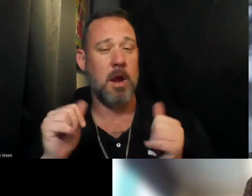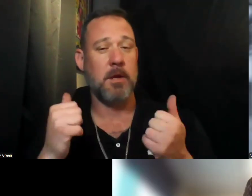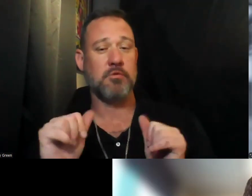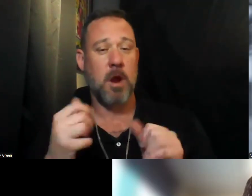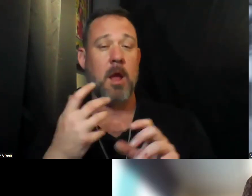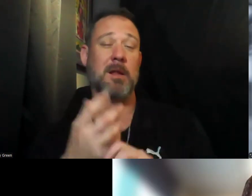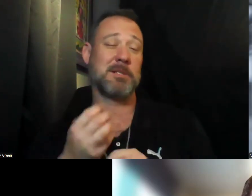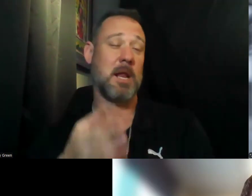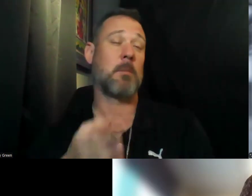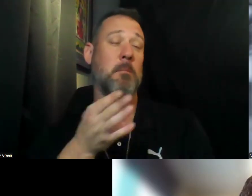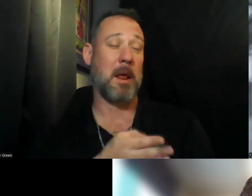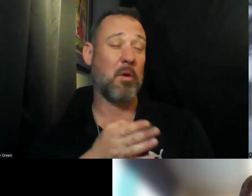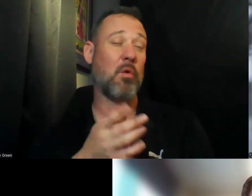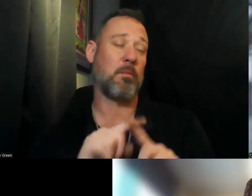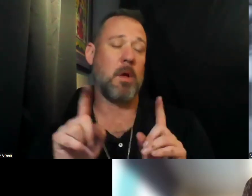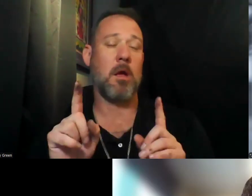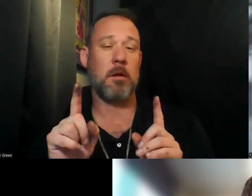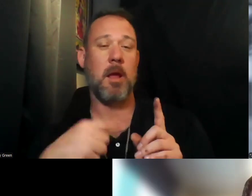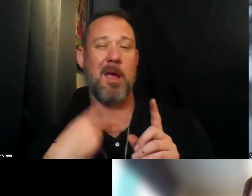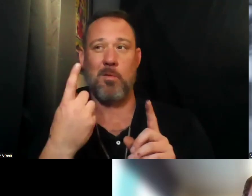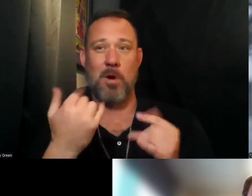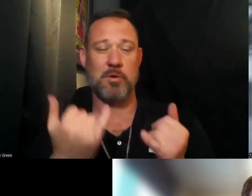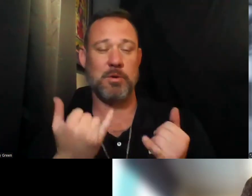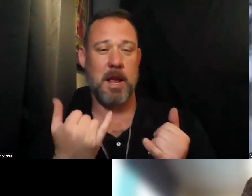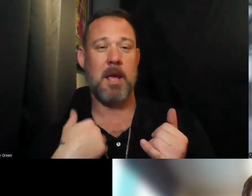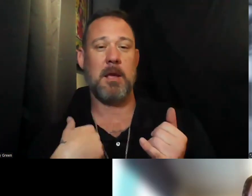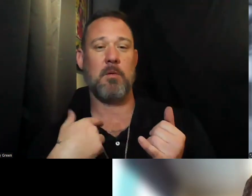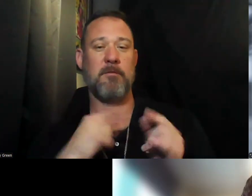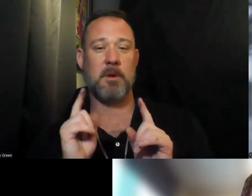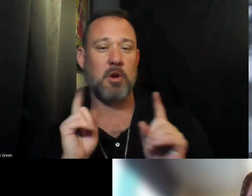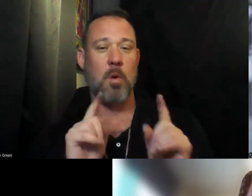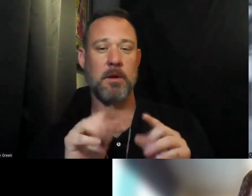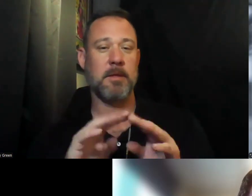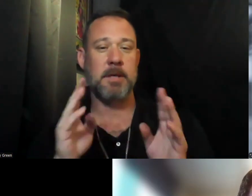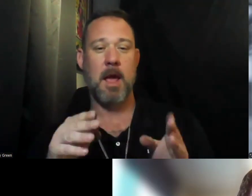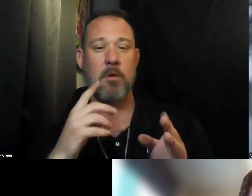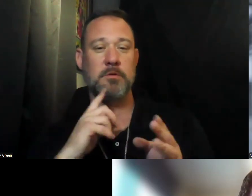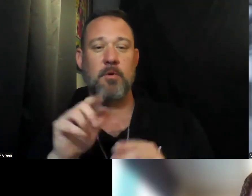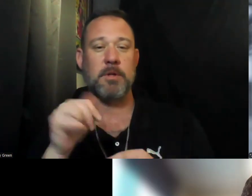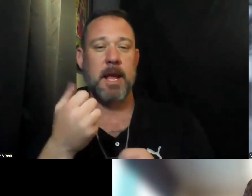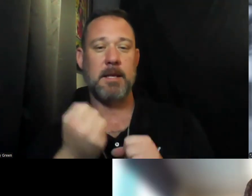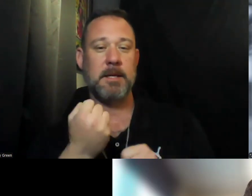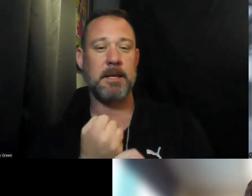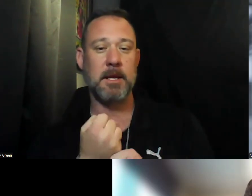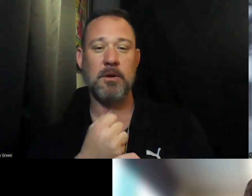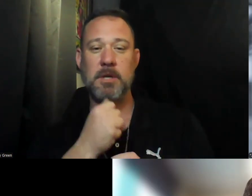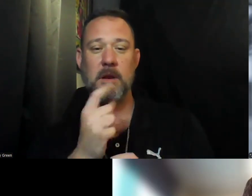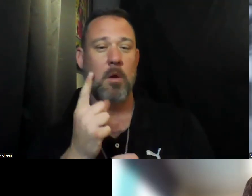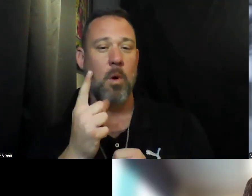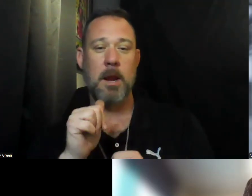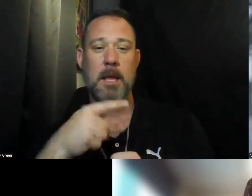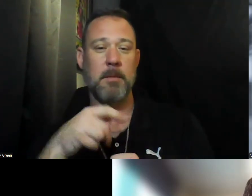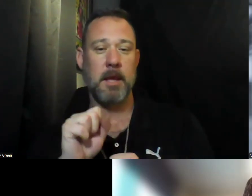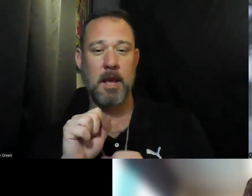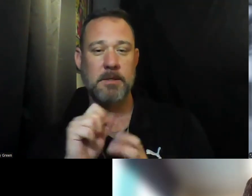getting better, but like I just had one today where we've been going to this house for 10 years and not one APS report